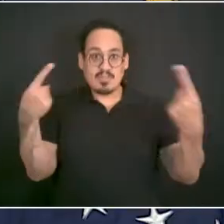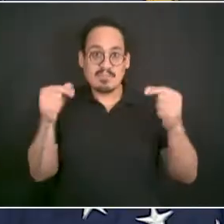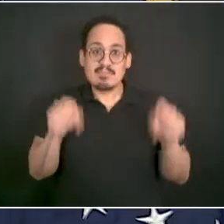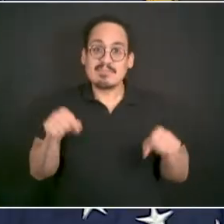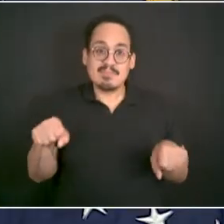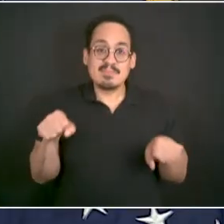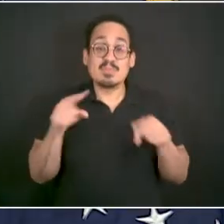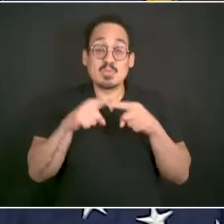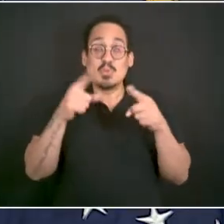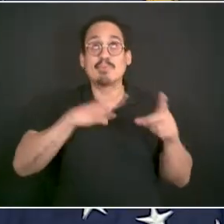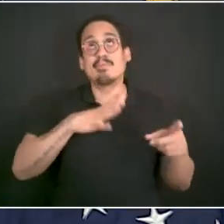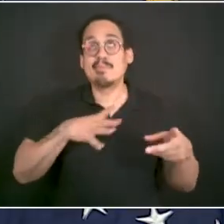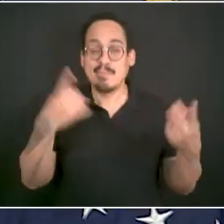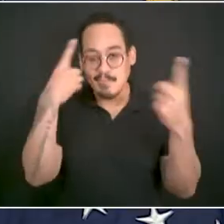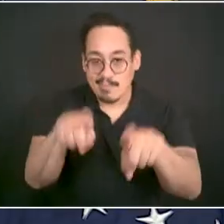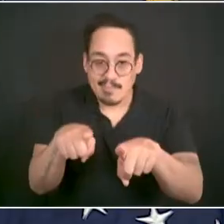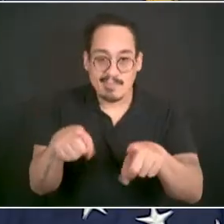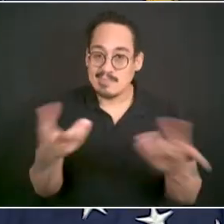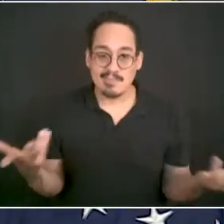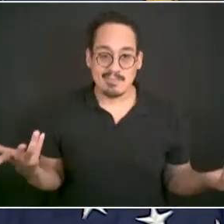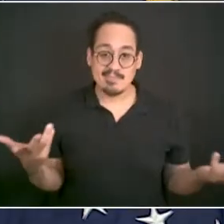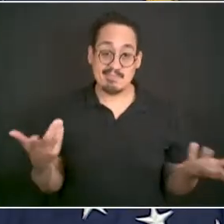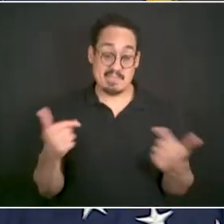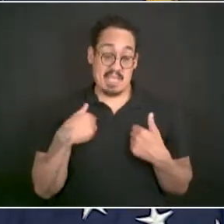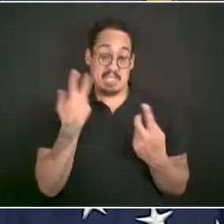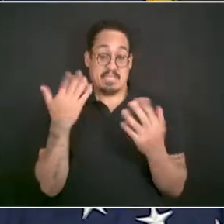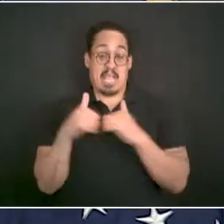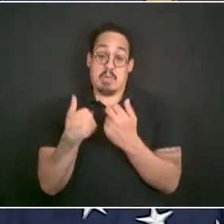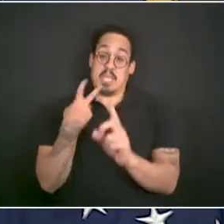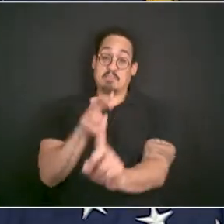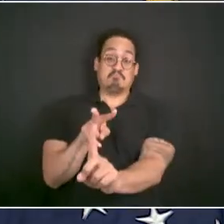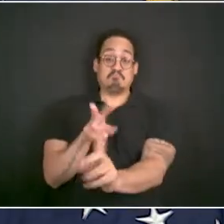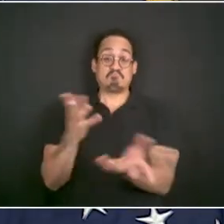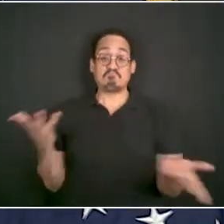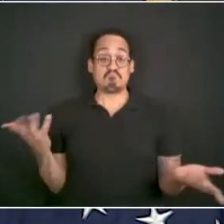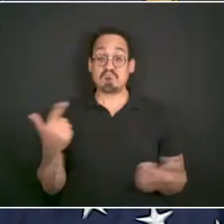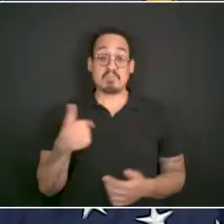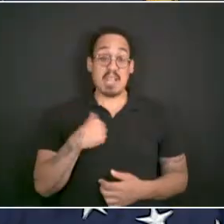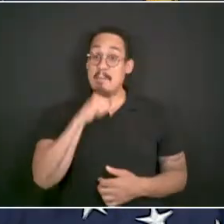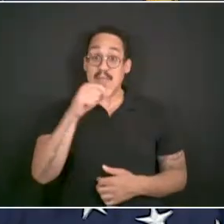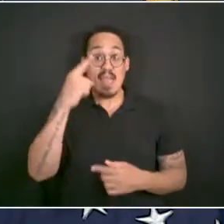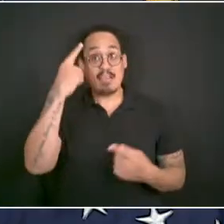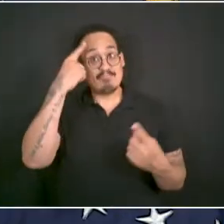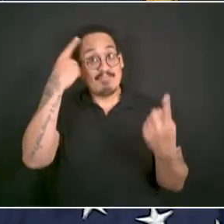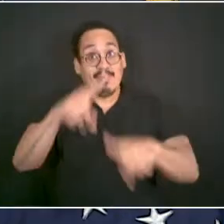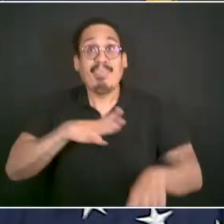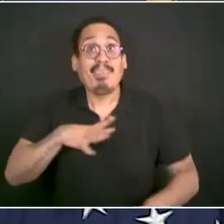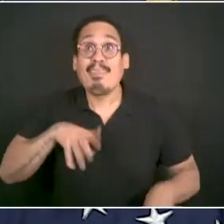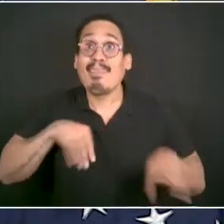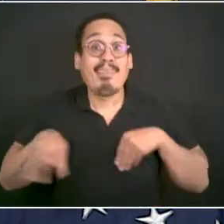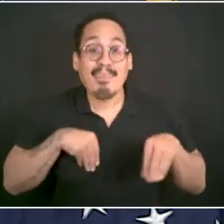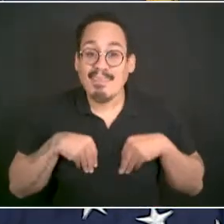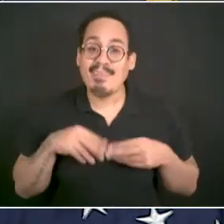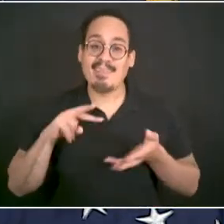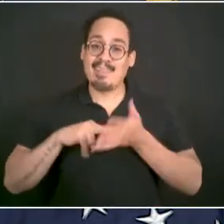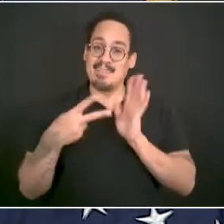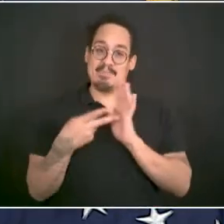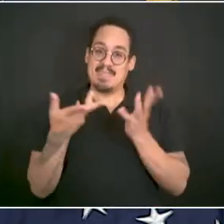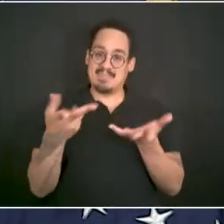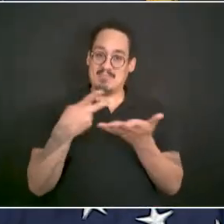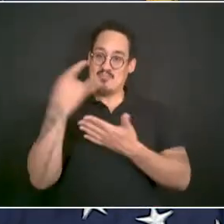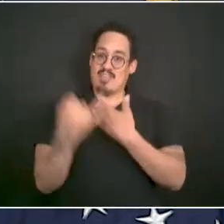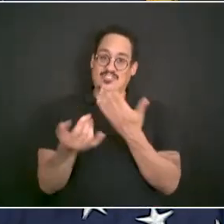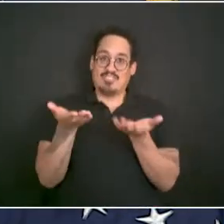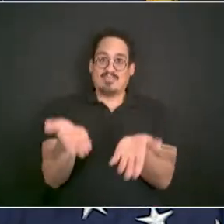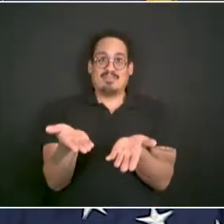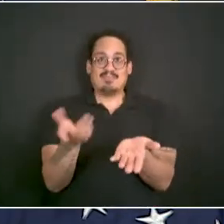disagree. That's the way I see it. And because I'm not disagreeable, there's a real project that we're going to place